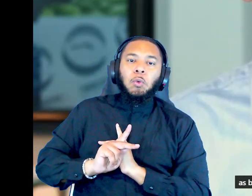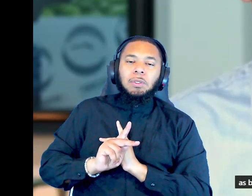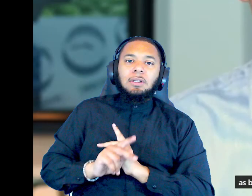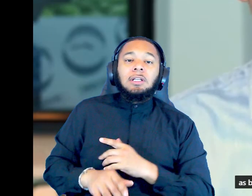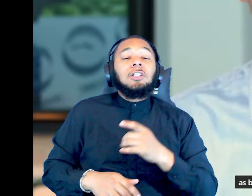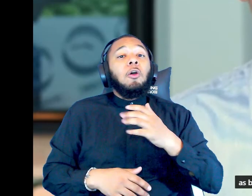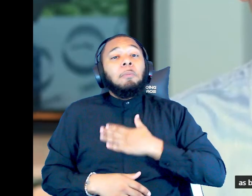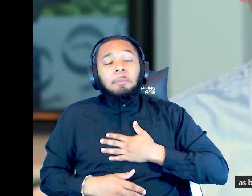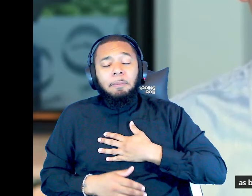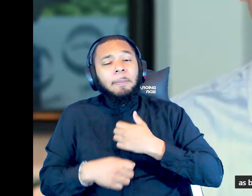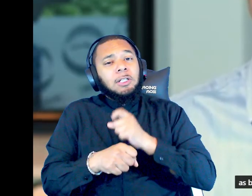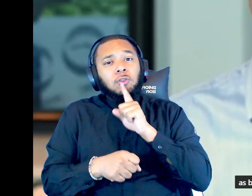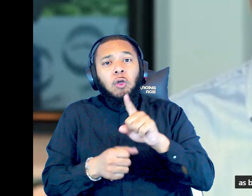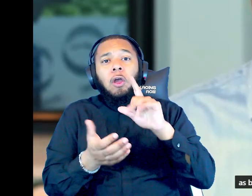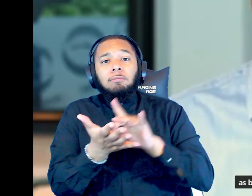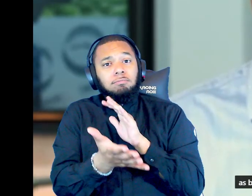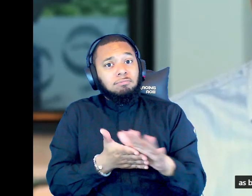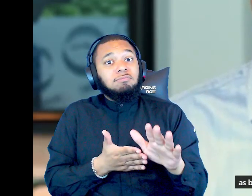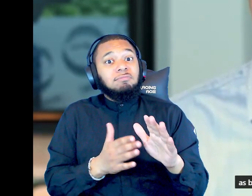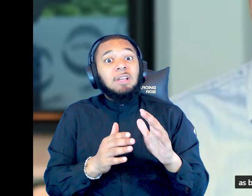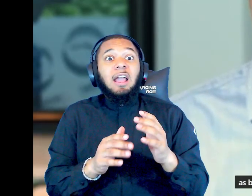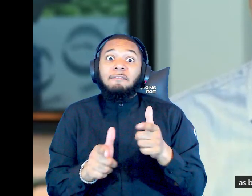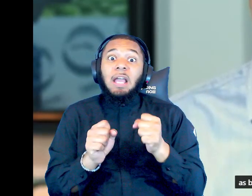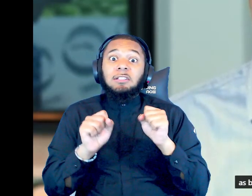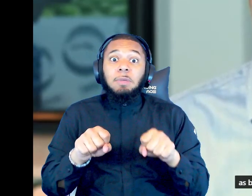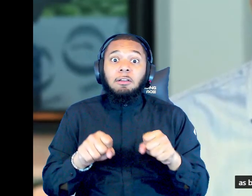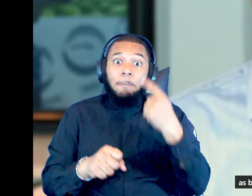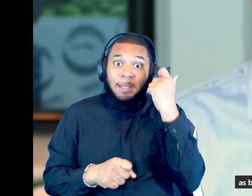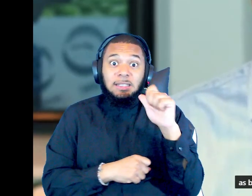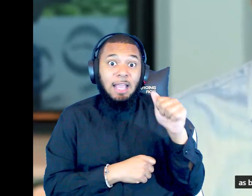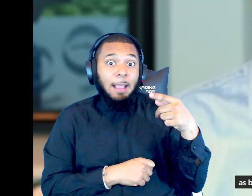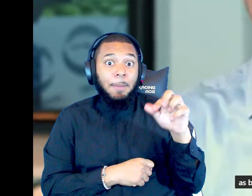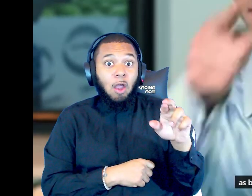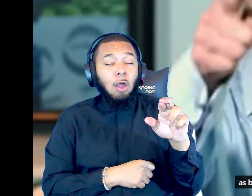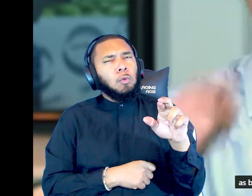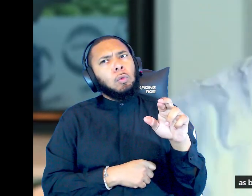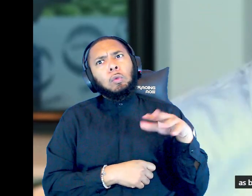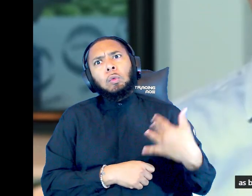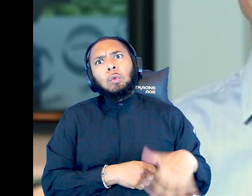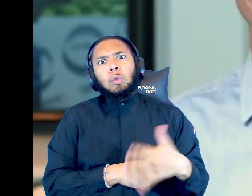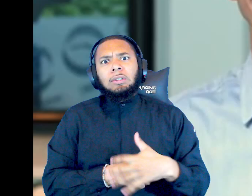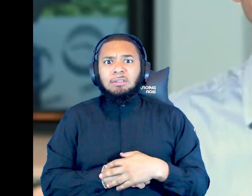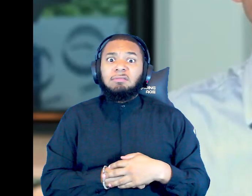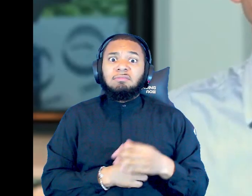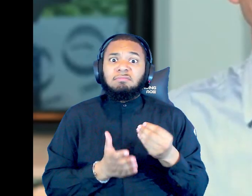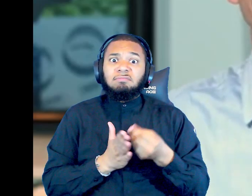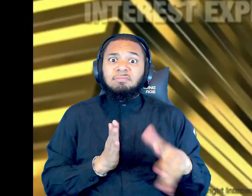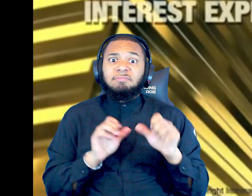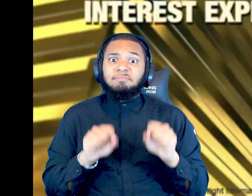balances as best you can. Because APR, it'll get you. Have a great day.